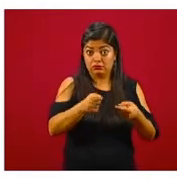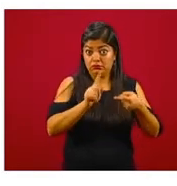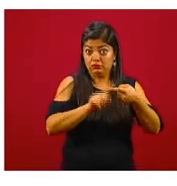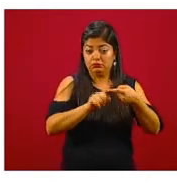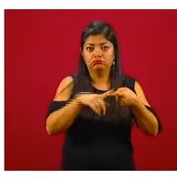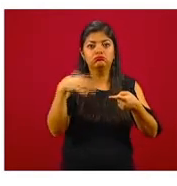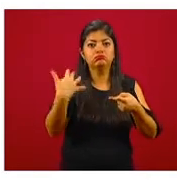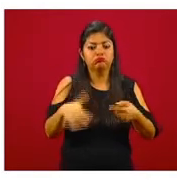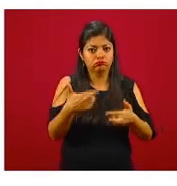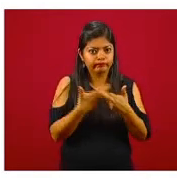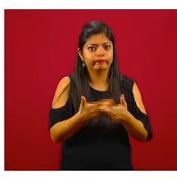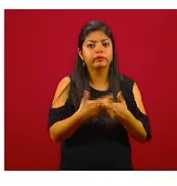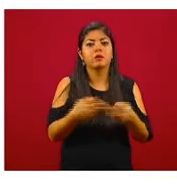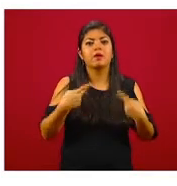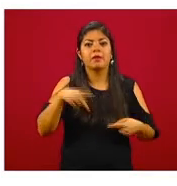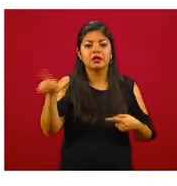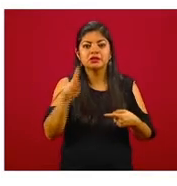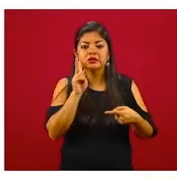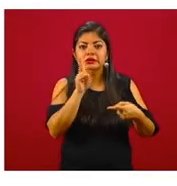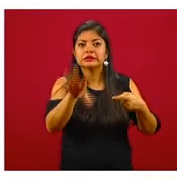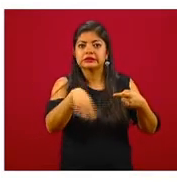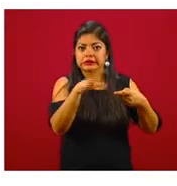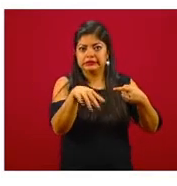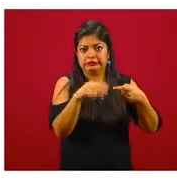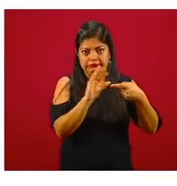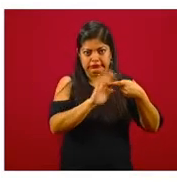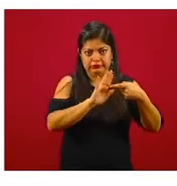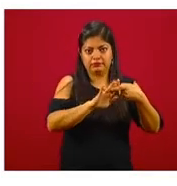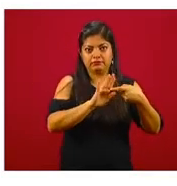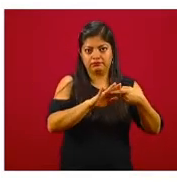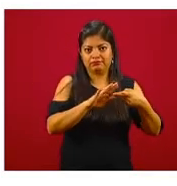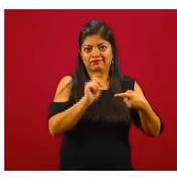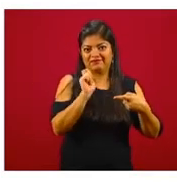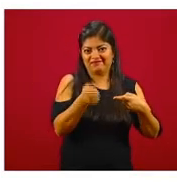as epidemiology or evolution of the disease.